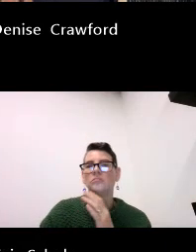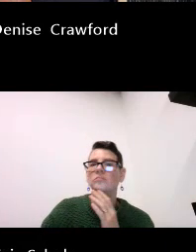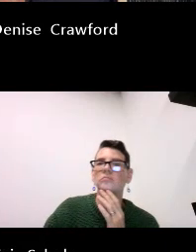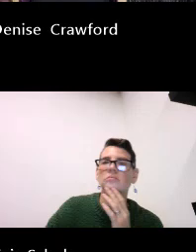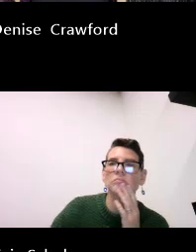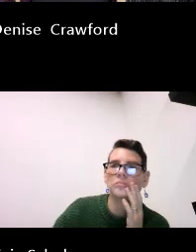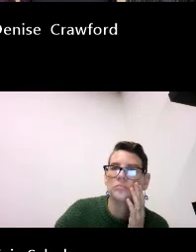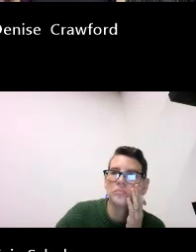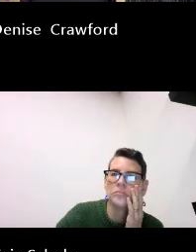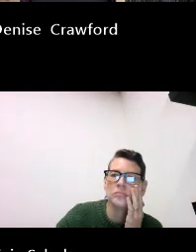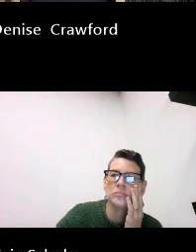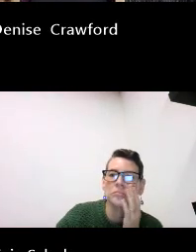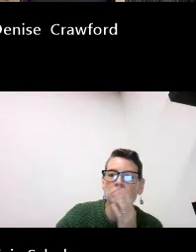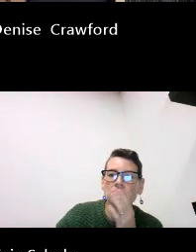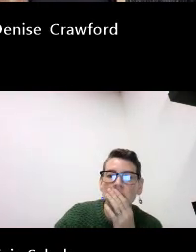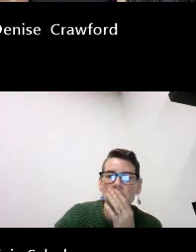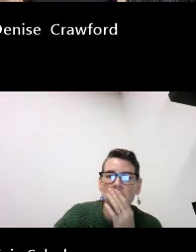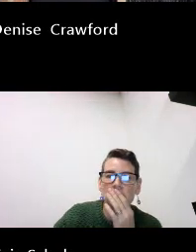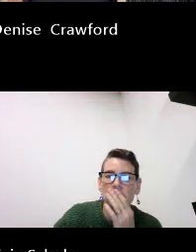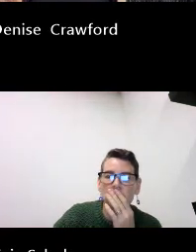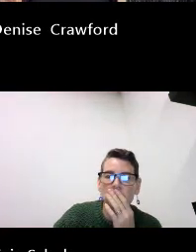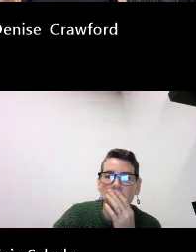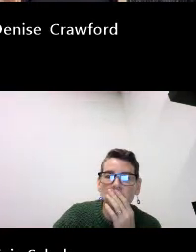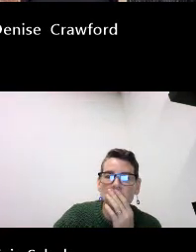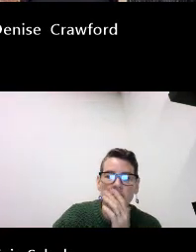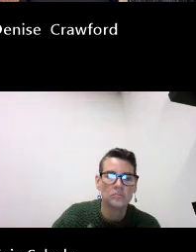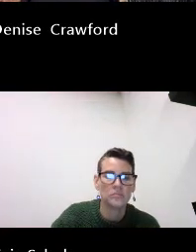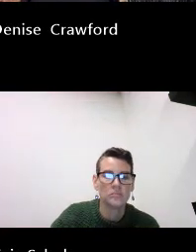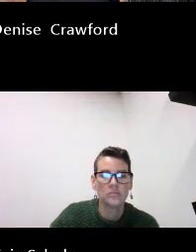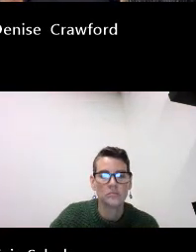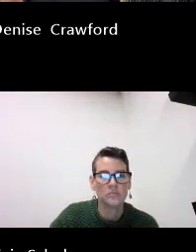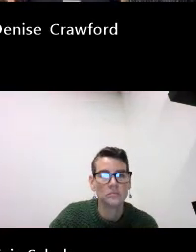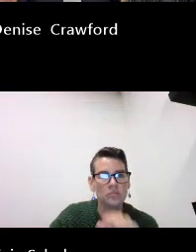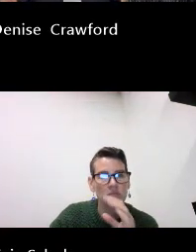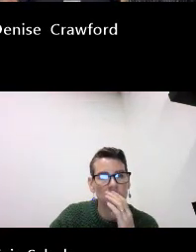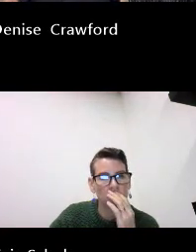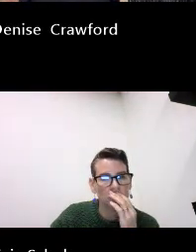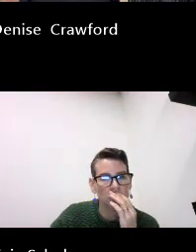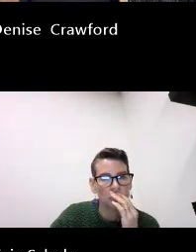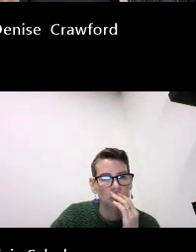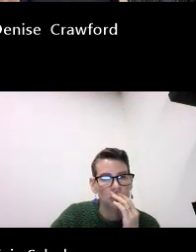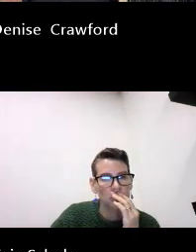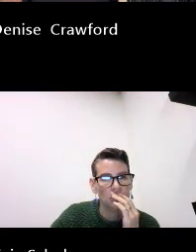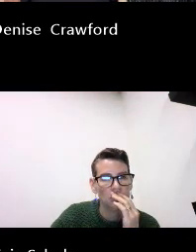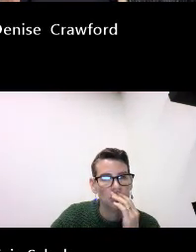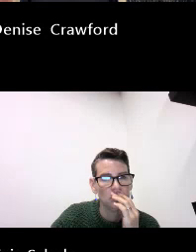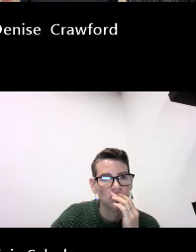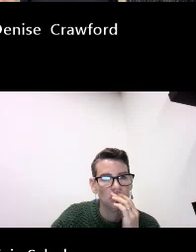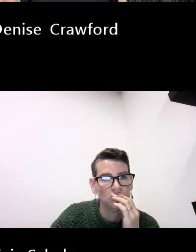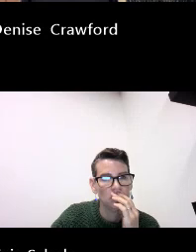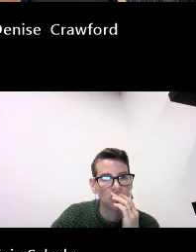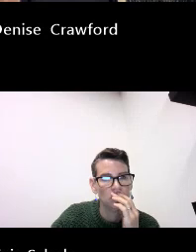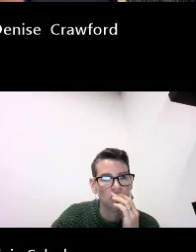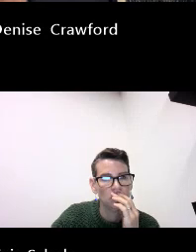you used to reflect and support that assessment code being built.